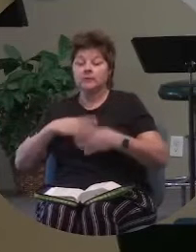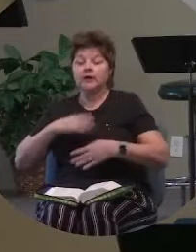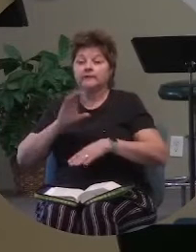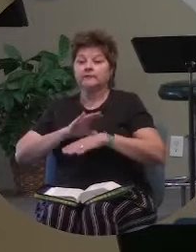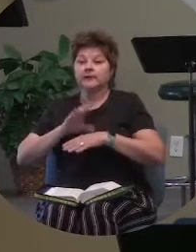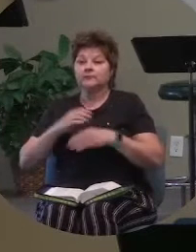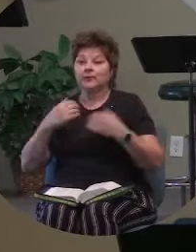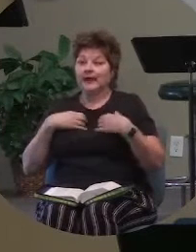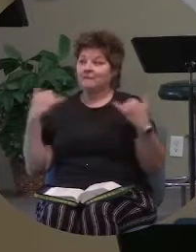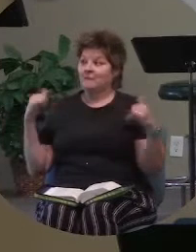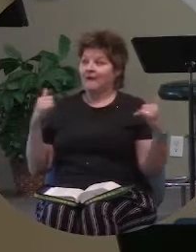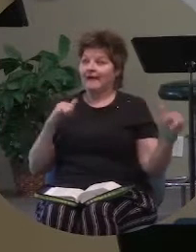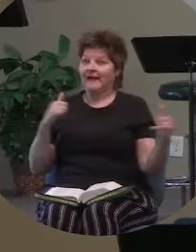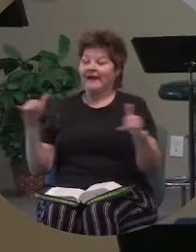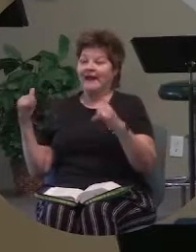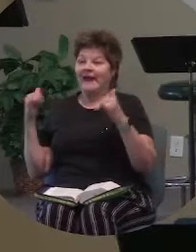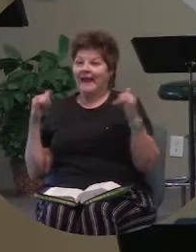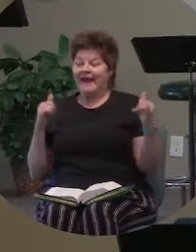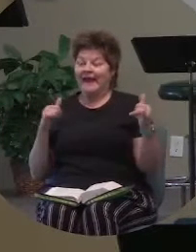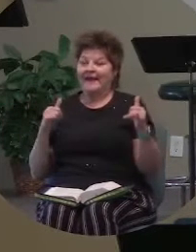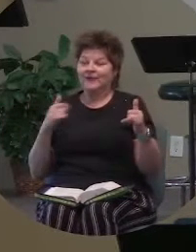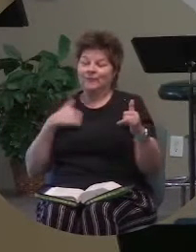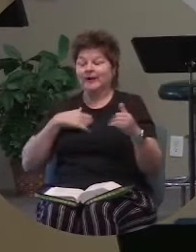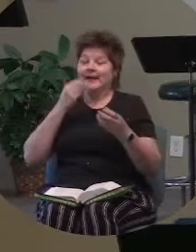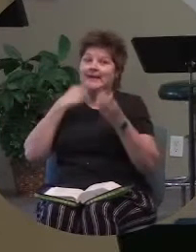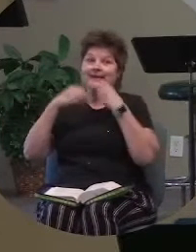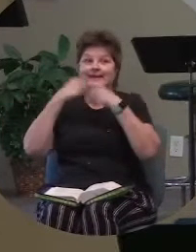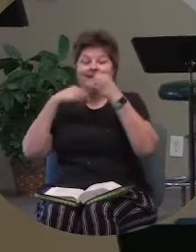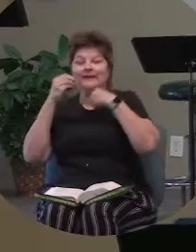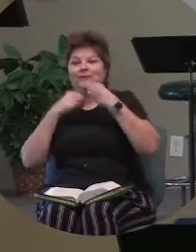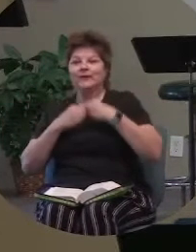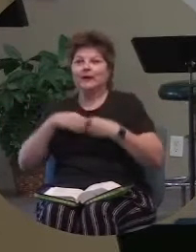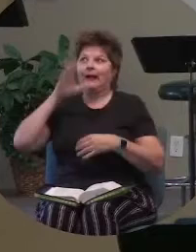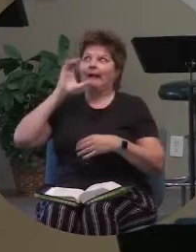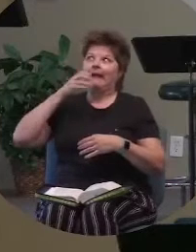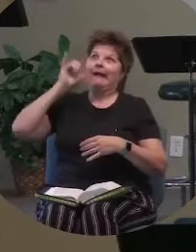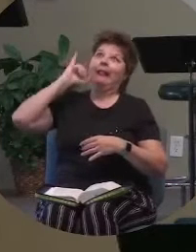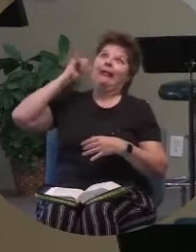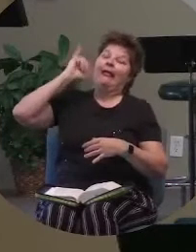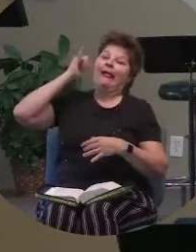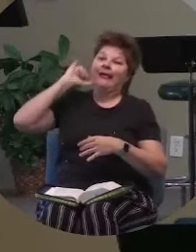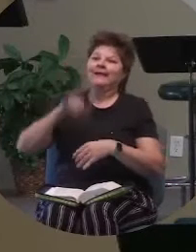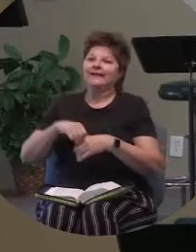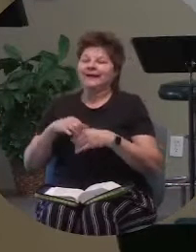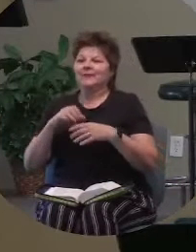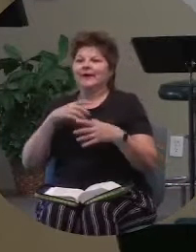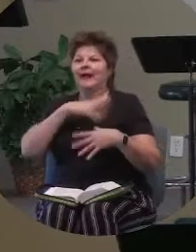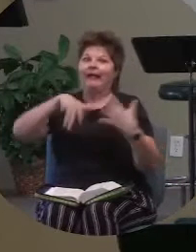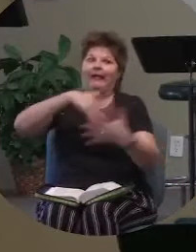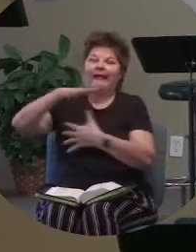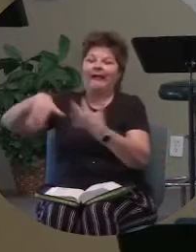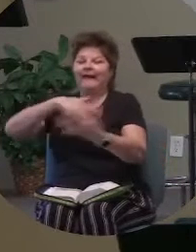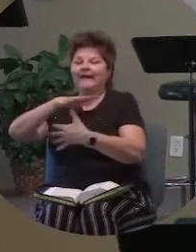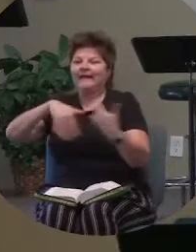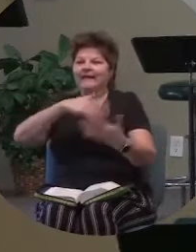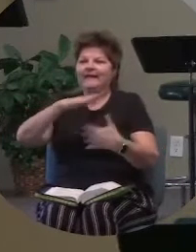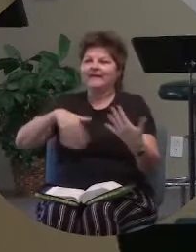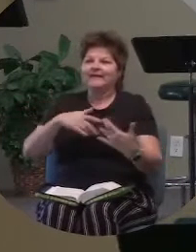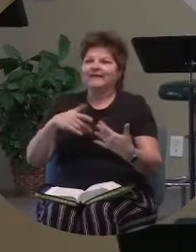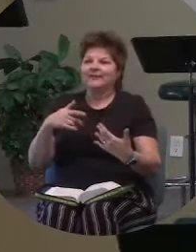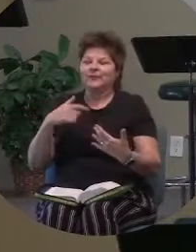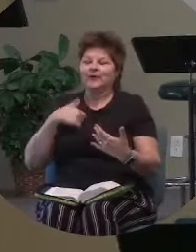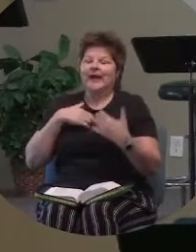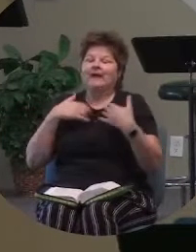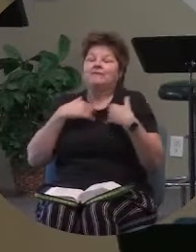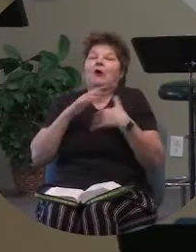have a party. We're going to eat. We're going to drink. We're going to socialize. We're going to have